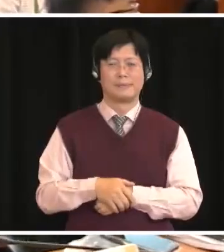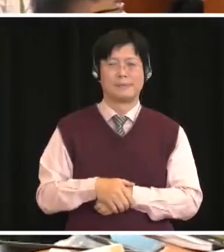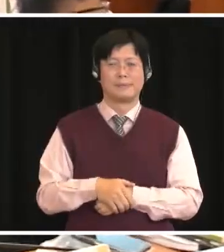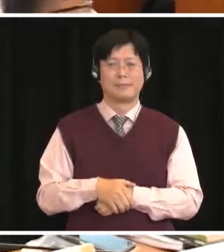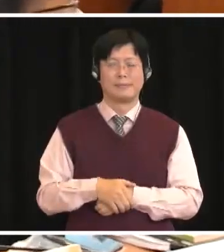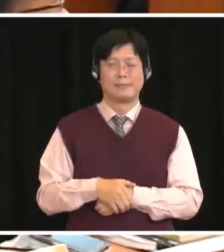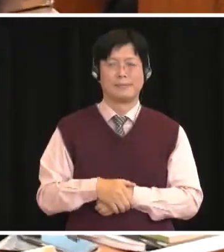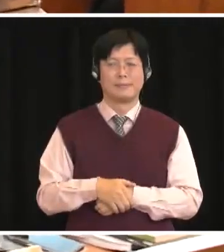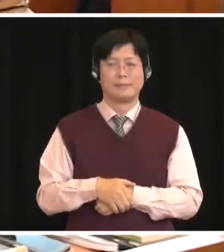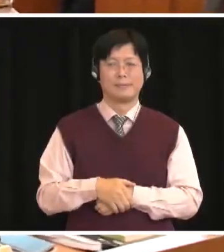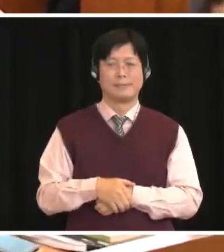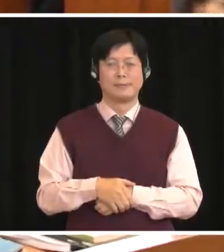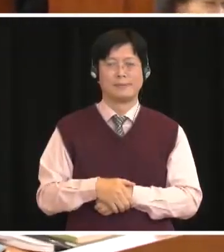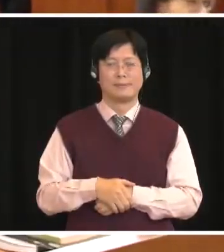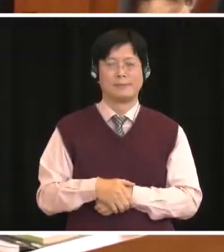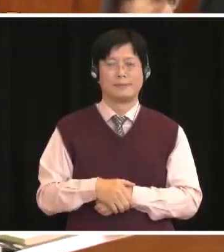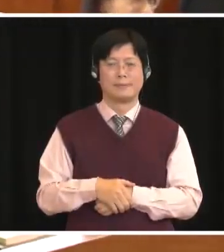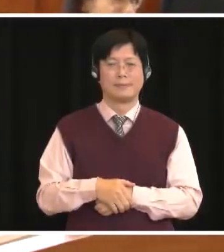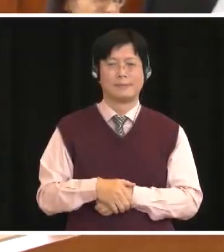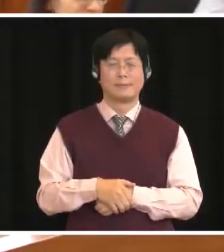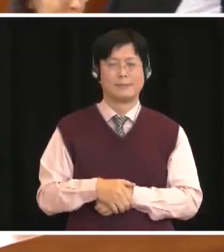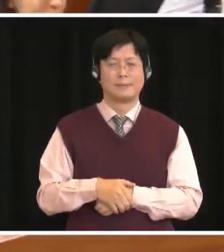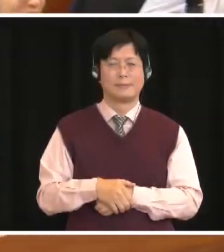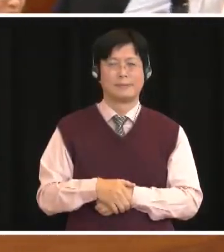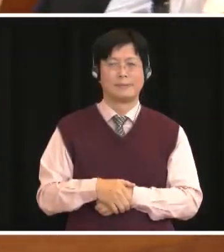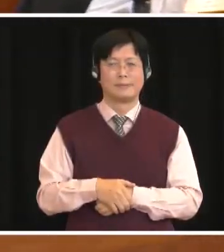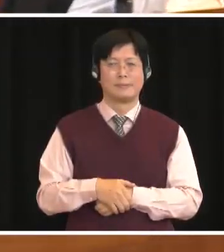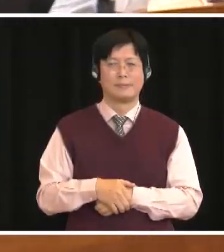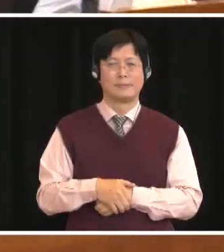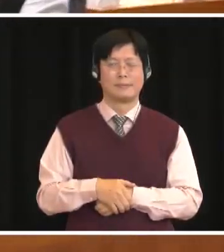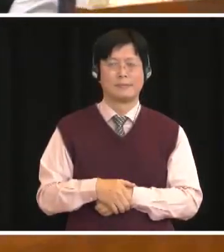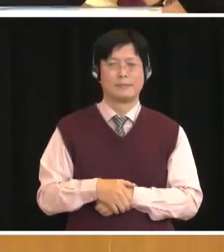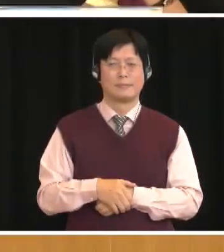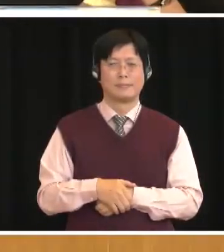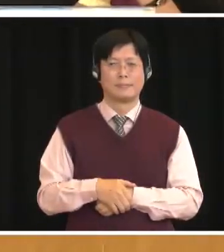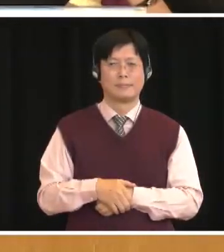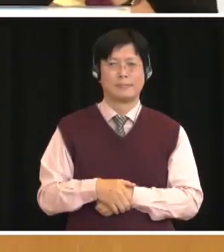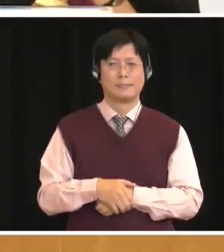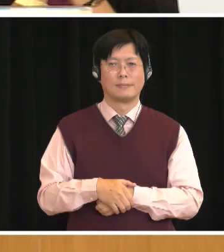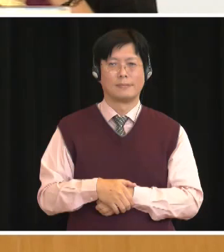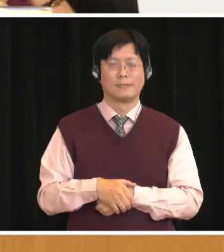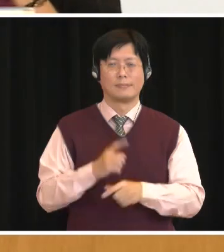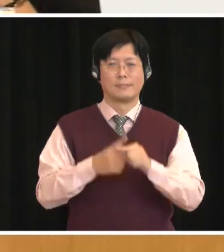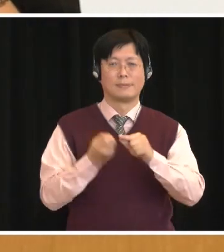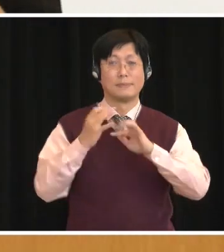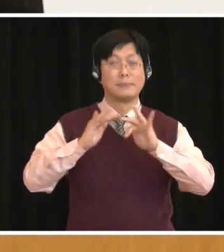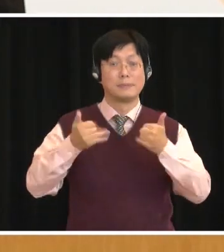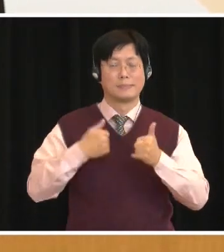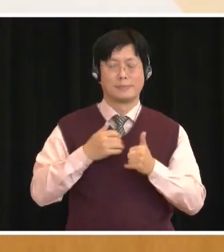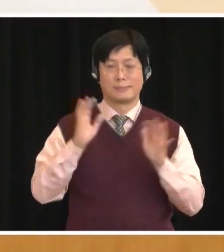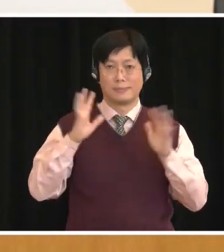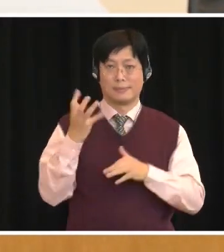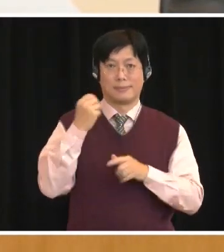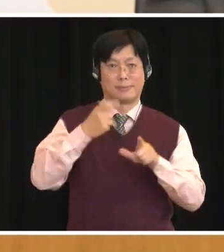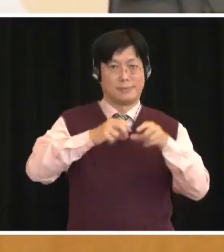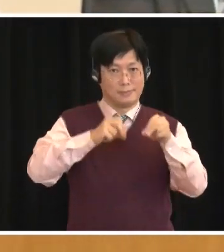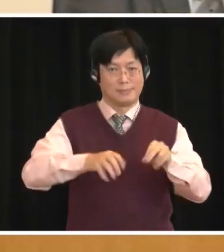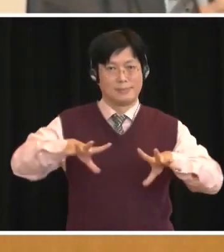committee members for staying so long with us. I think we have gone over more than half an hour in the morning session.